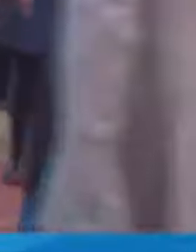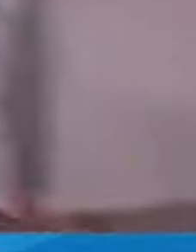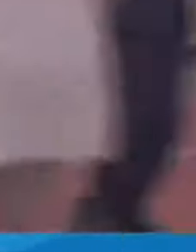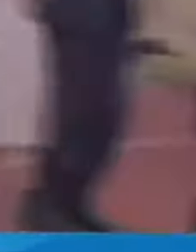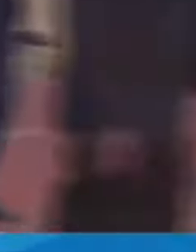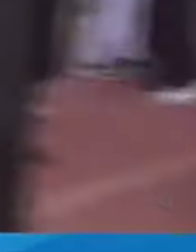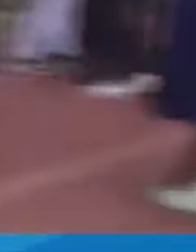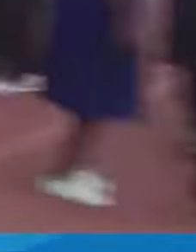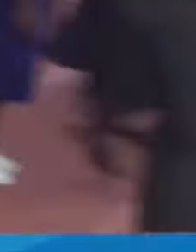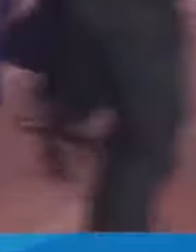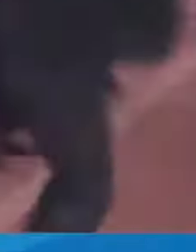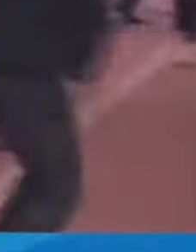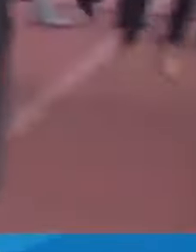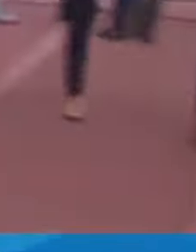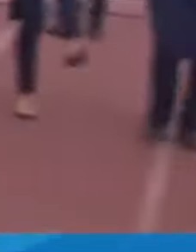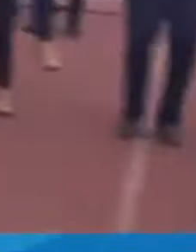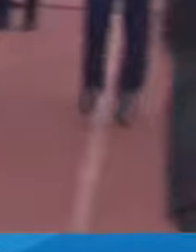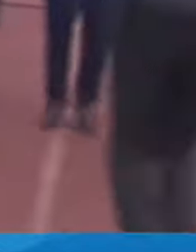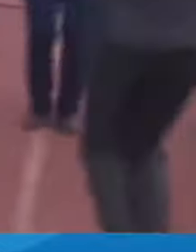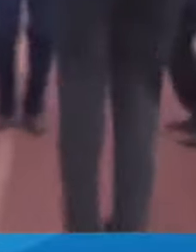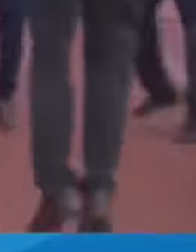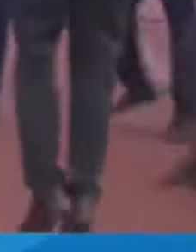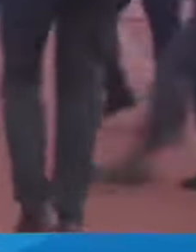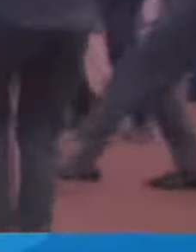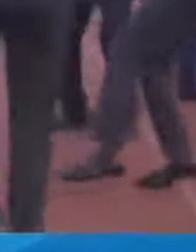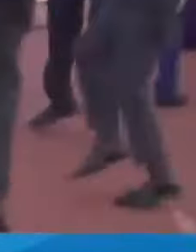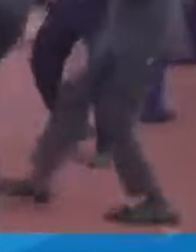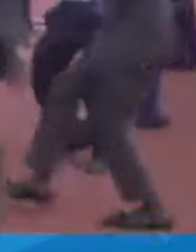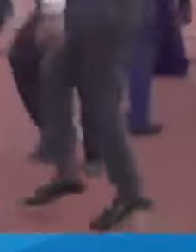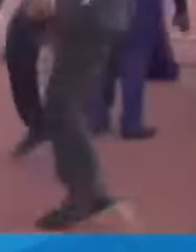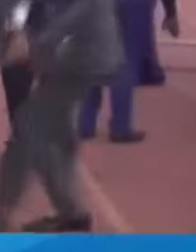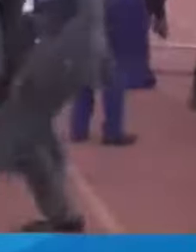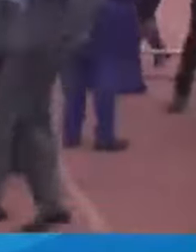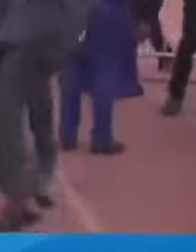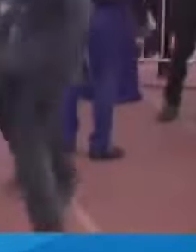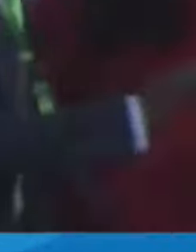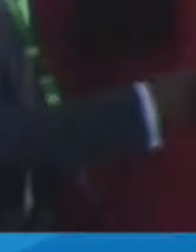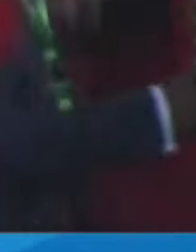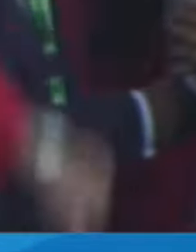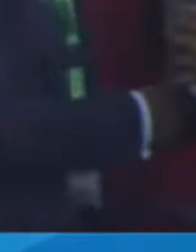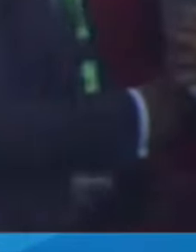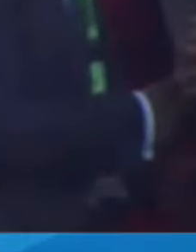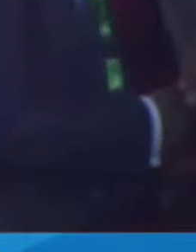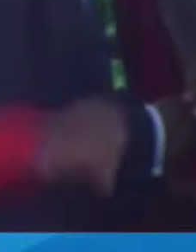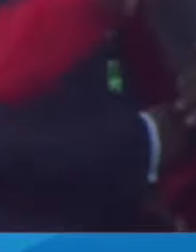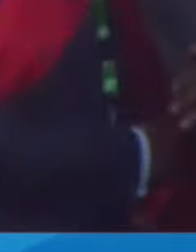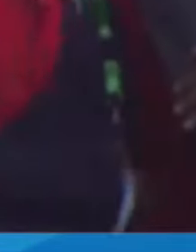up I know who I am can your wave your hands